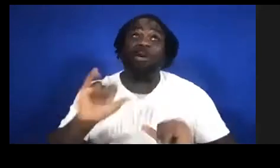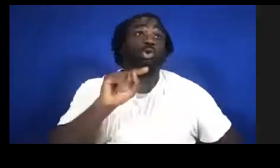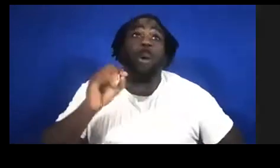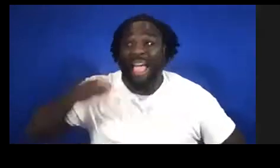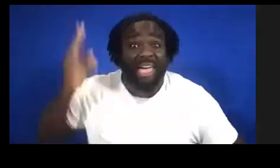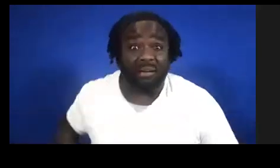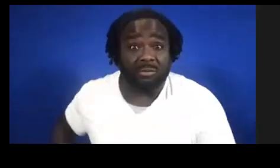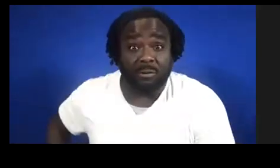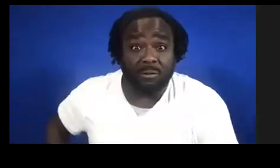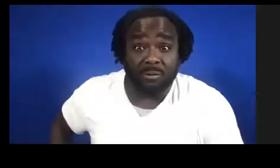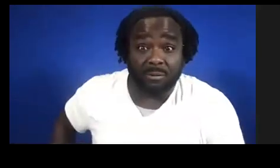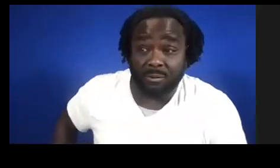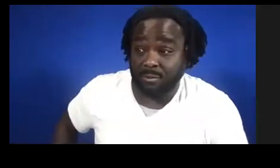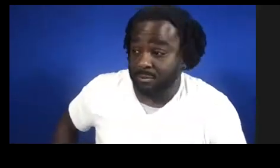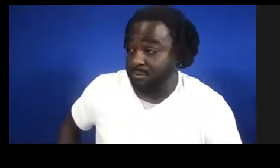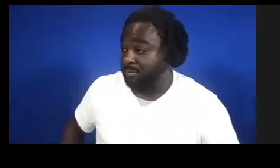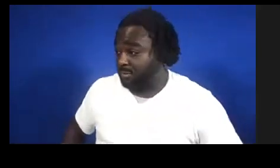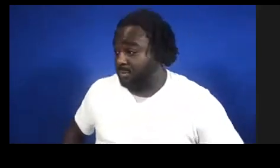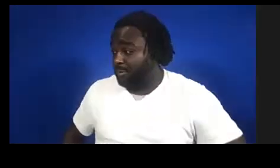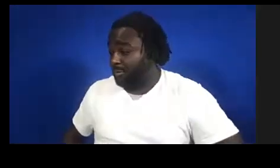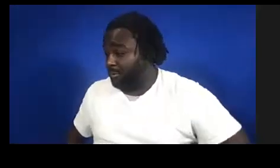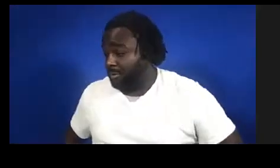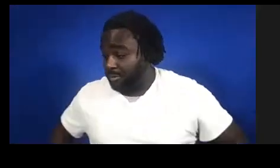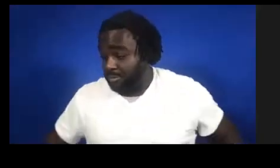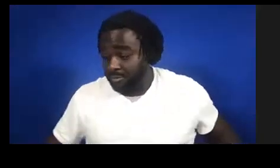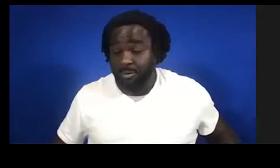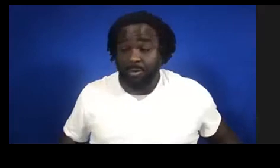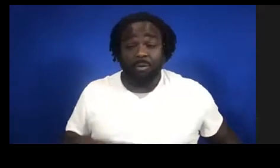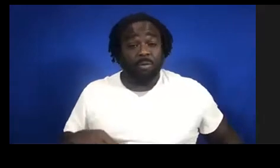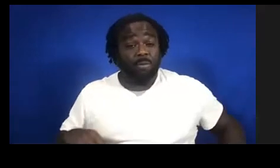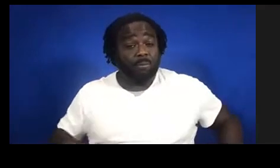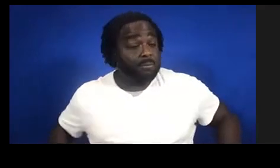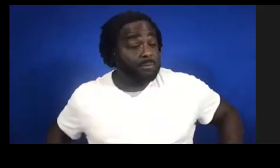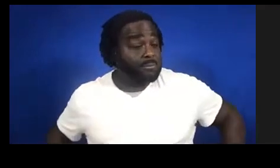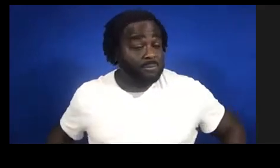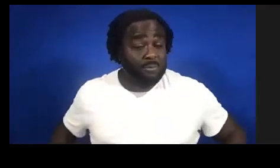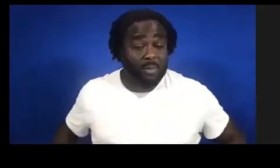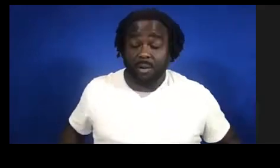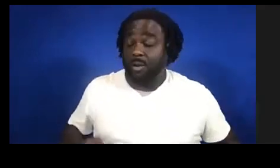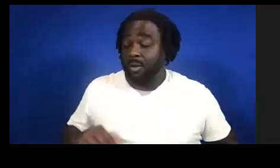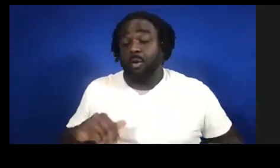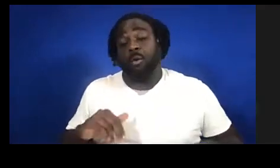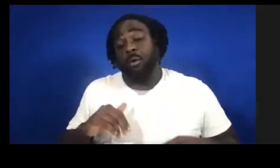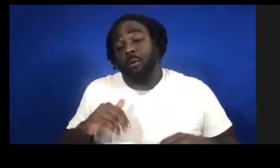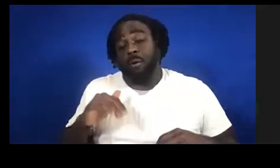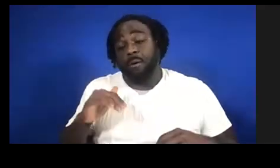But the doctor bills is too high too. They're higher than the blood pressure is.